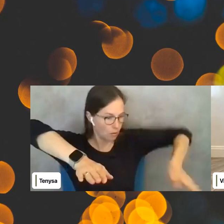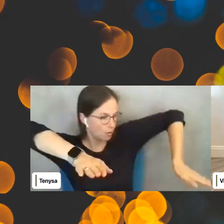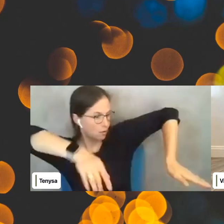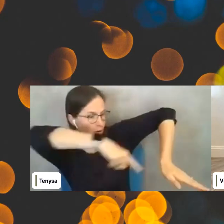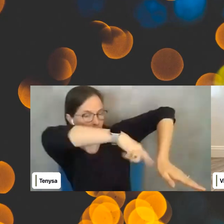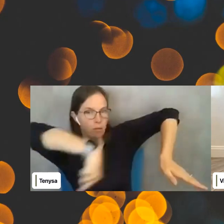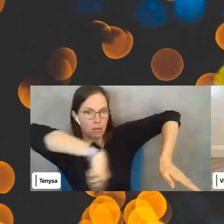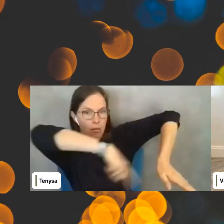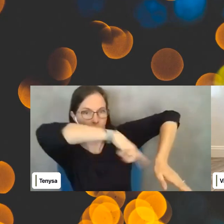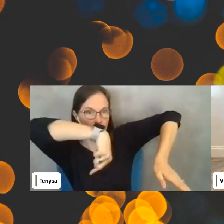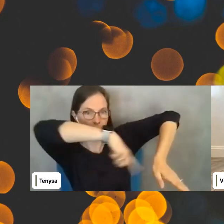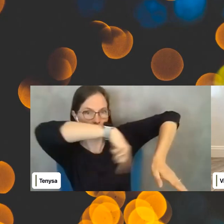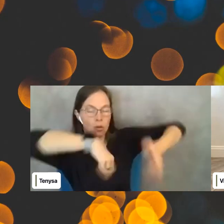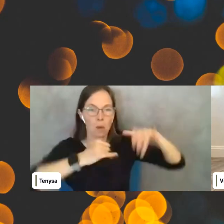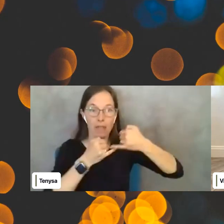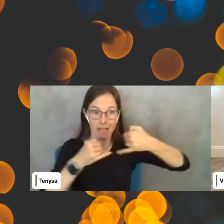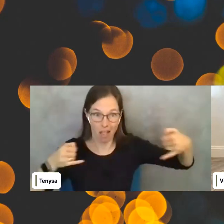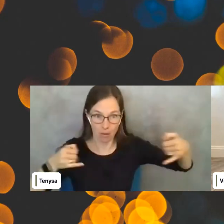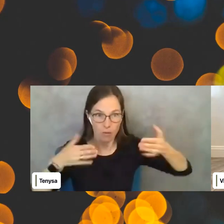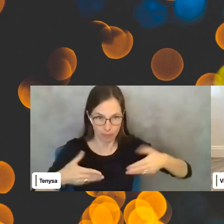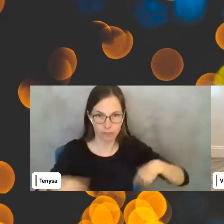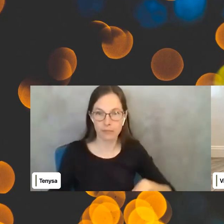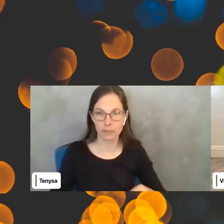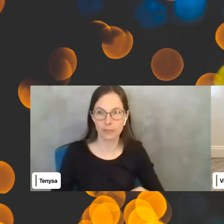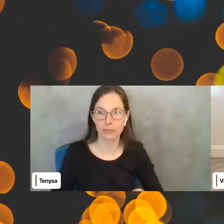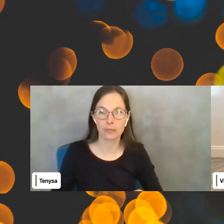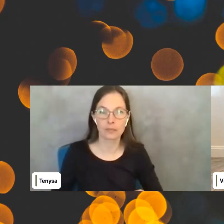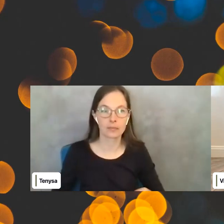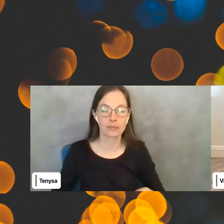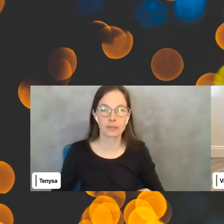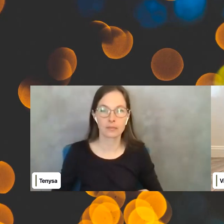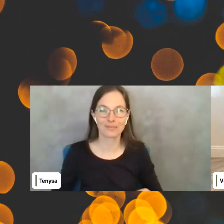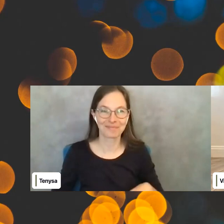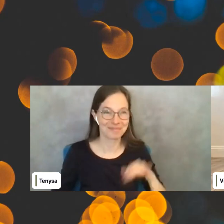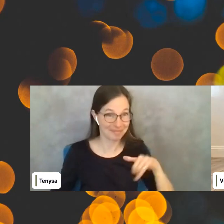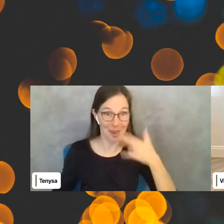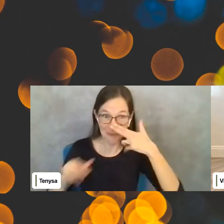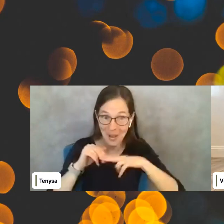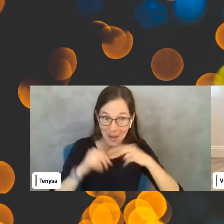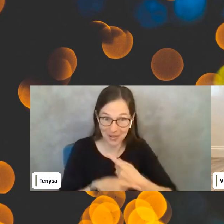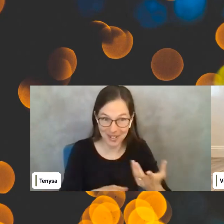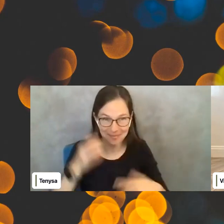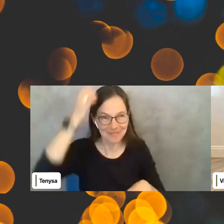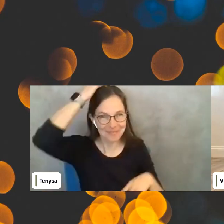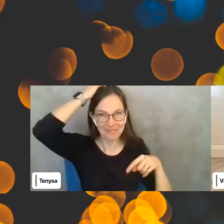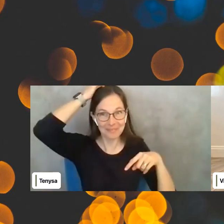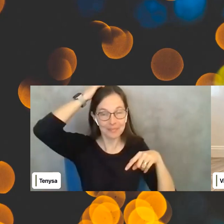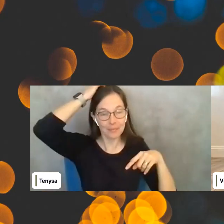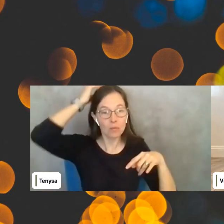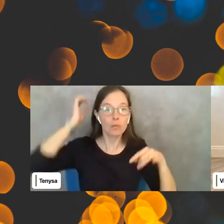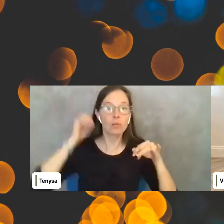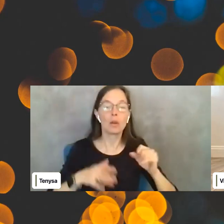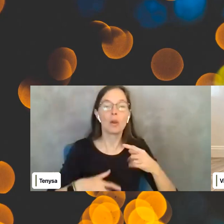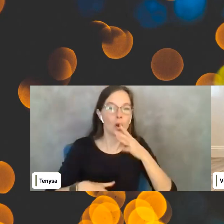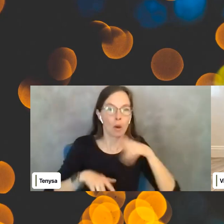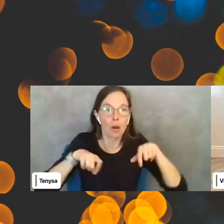you want that invisible line right there. Now, this is fun stuff. This is an ongoing squat. I